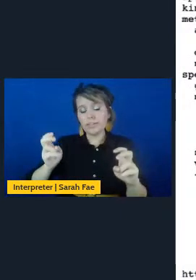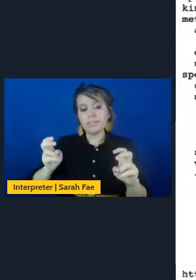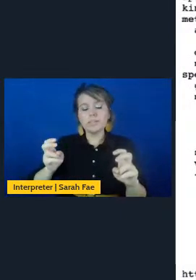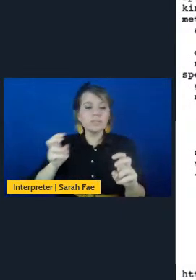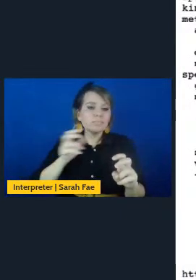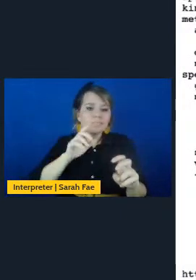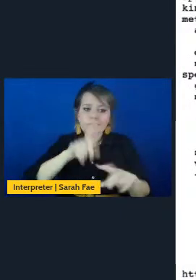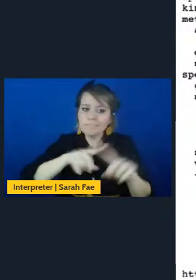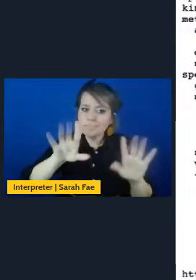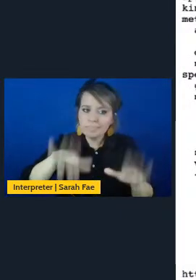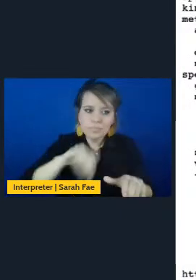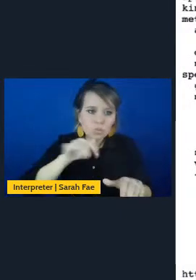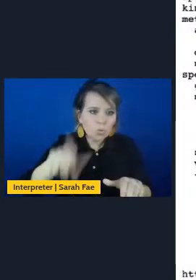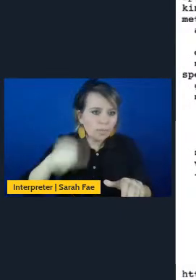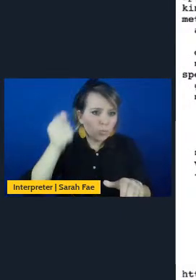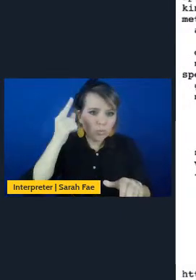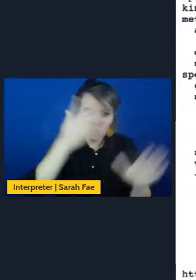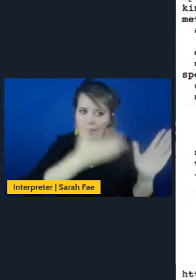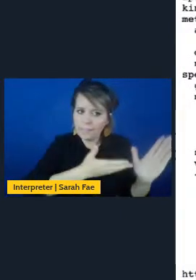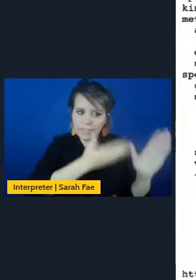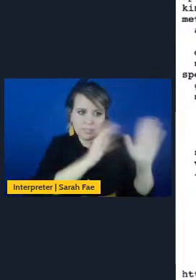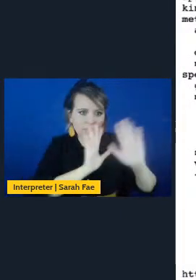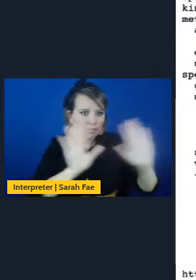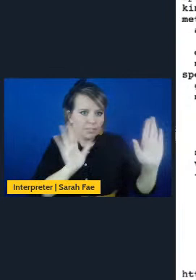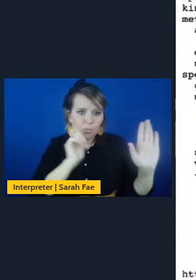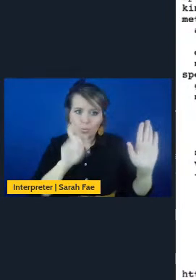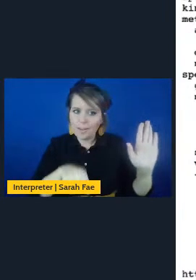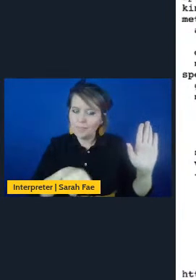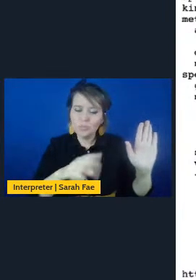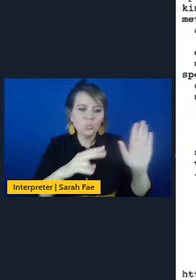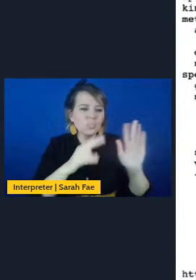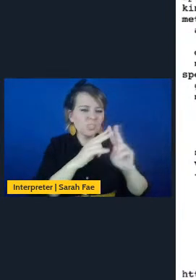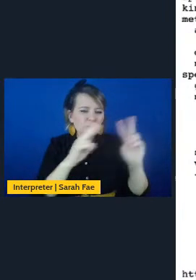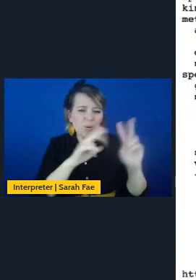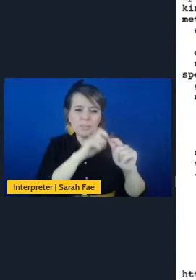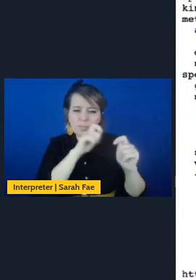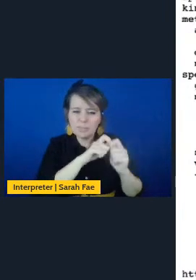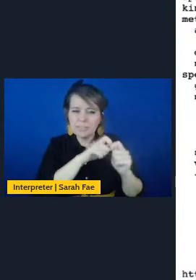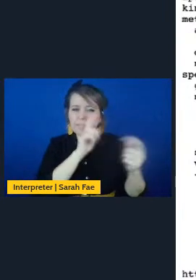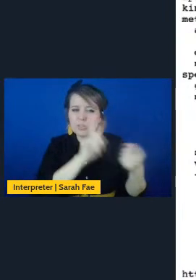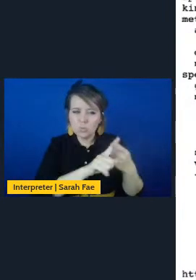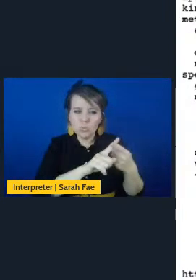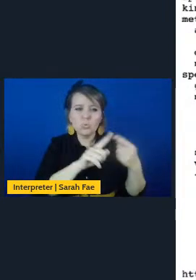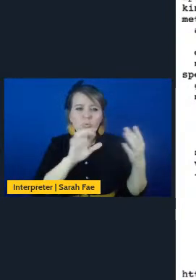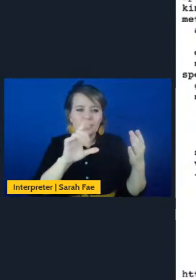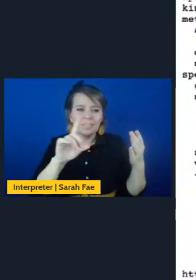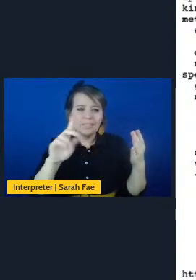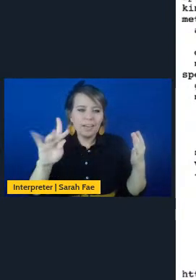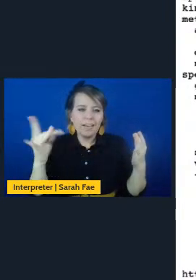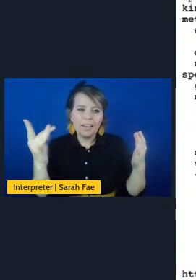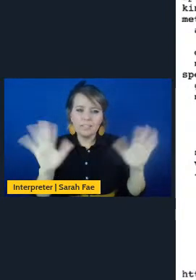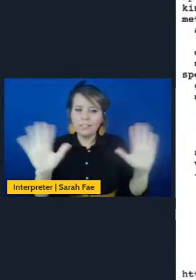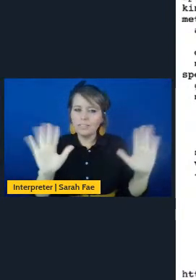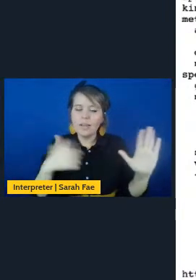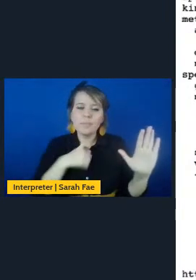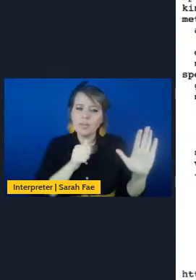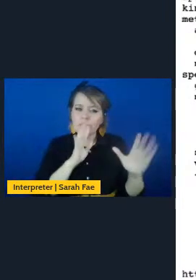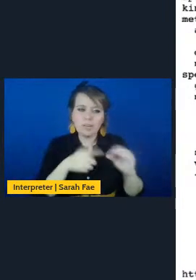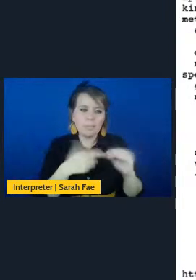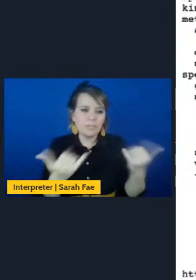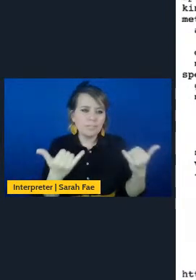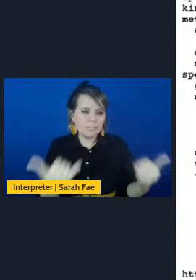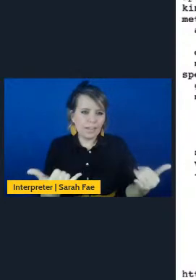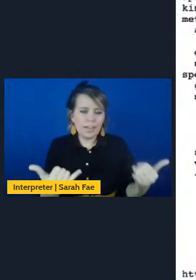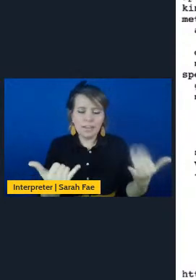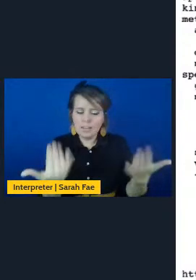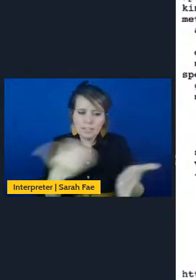to understand this in the context of CDKs. This is very, very specific to ACK. It's called field export, but I'm not going to talk about it because,